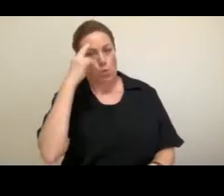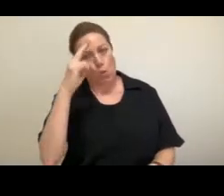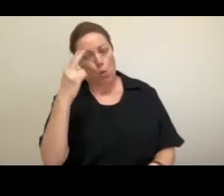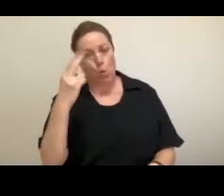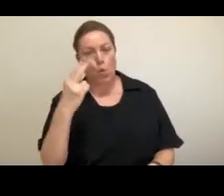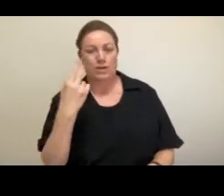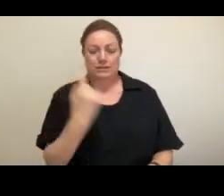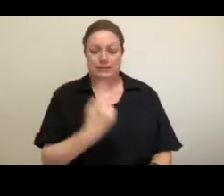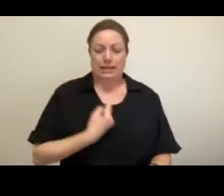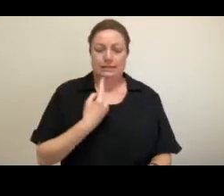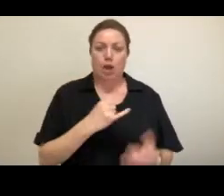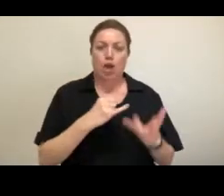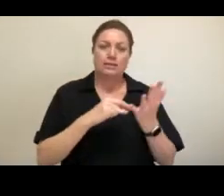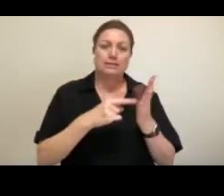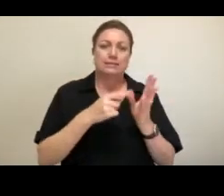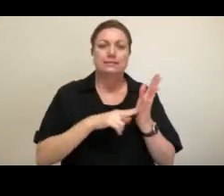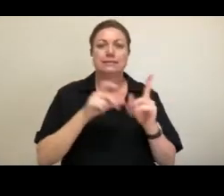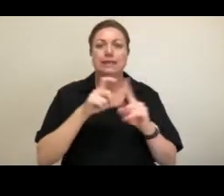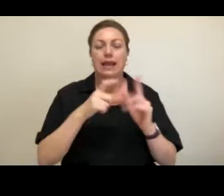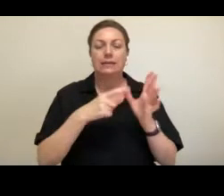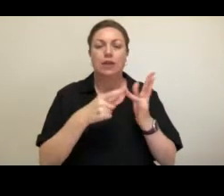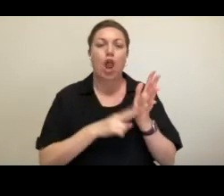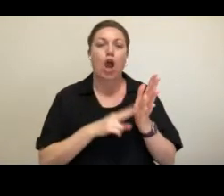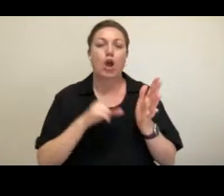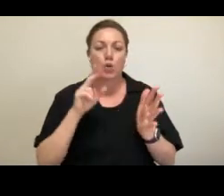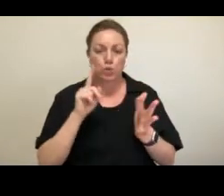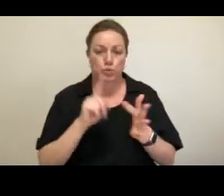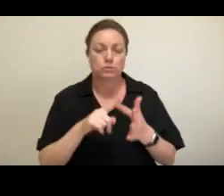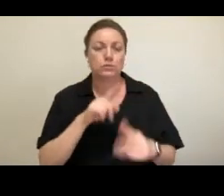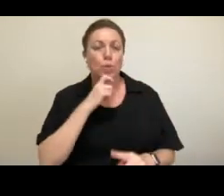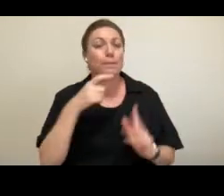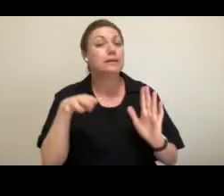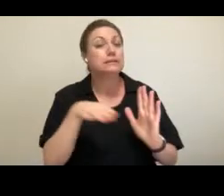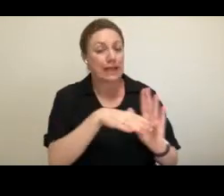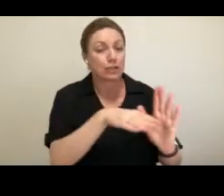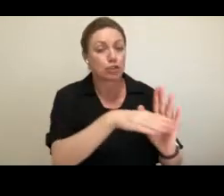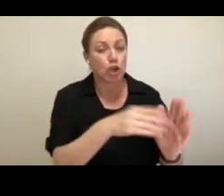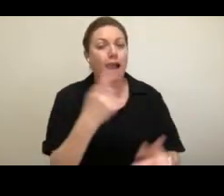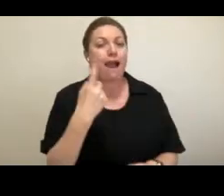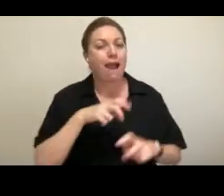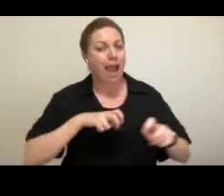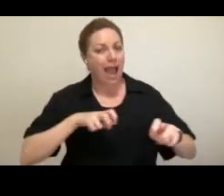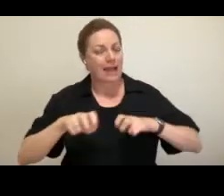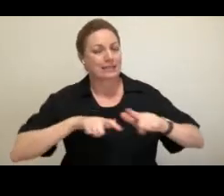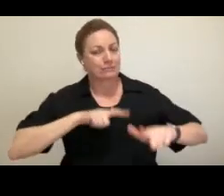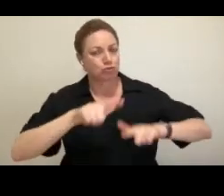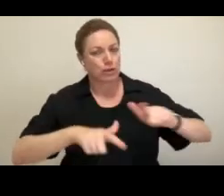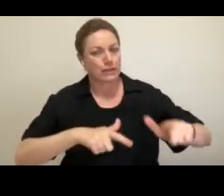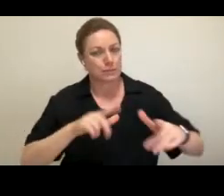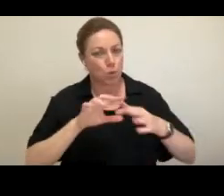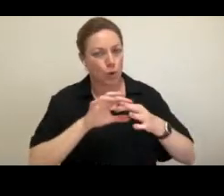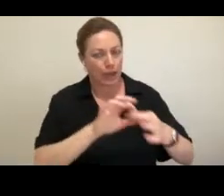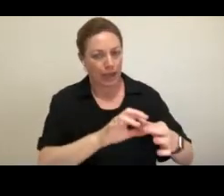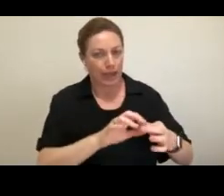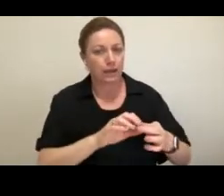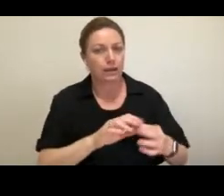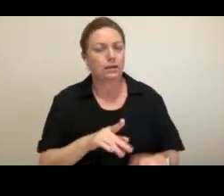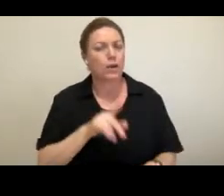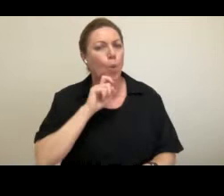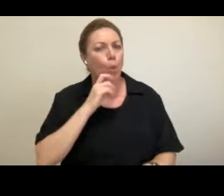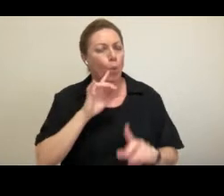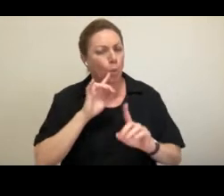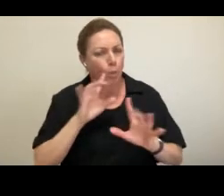the active transport link. We're commissioning these to identify and define each station and the local